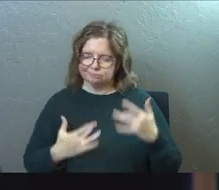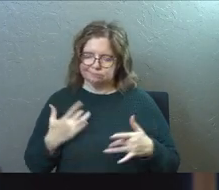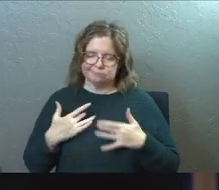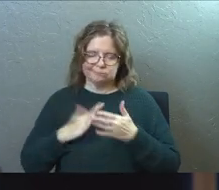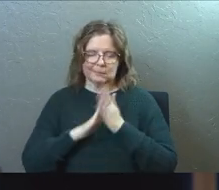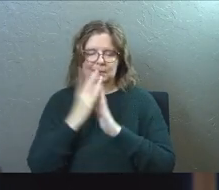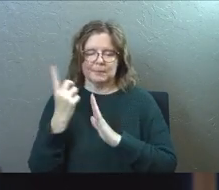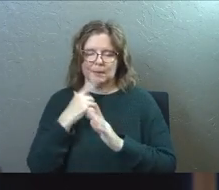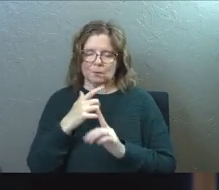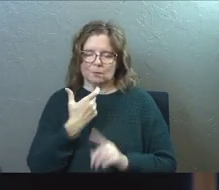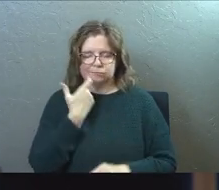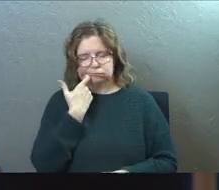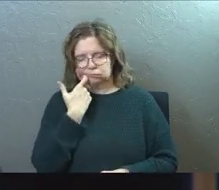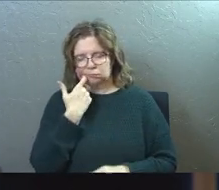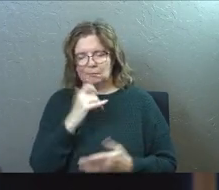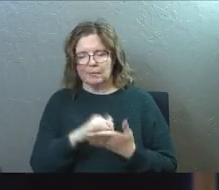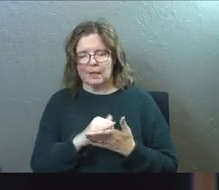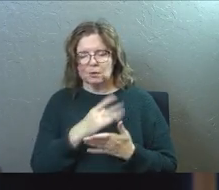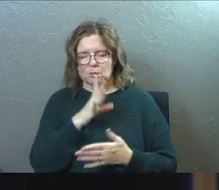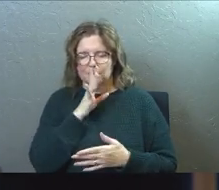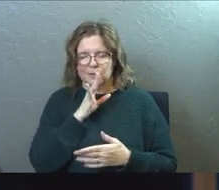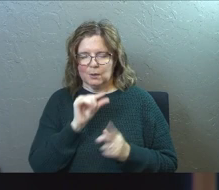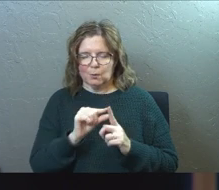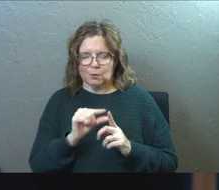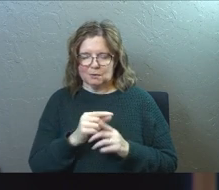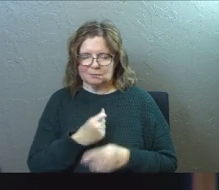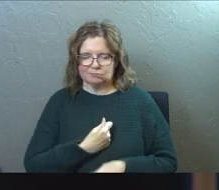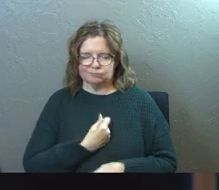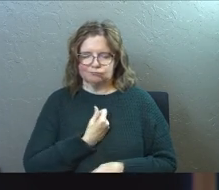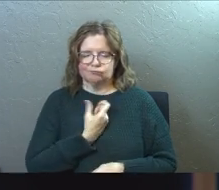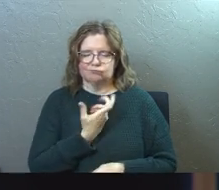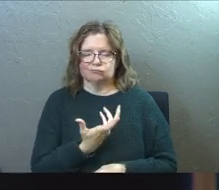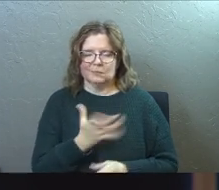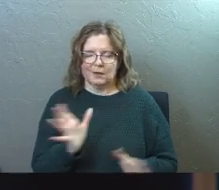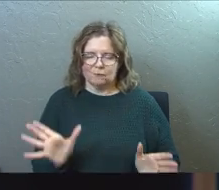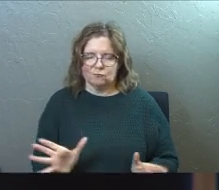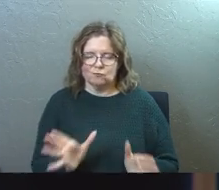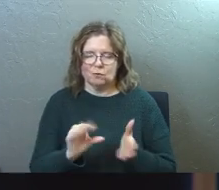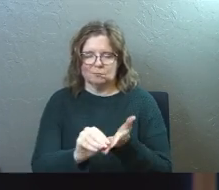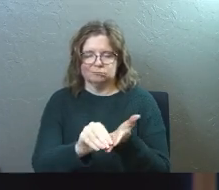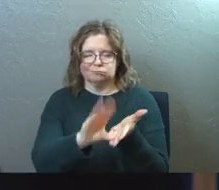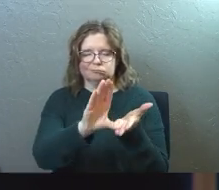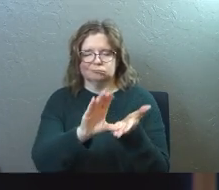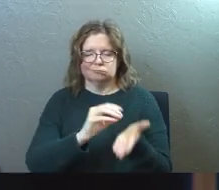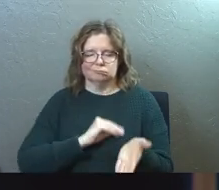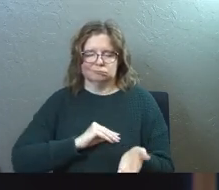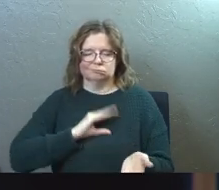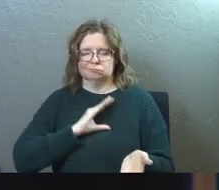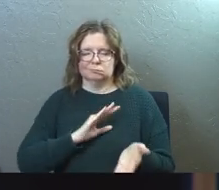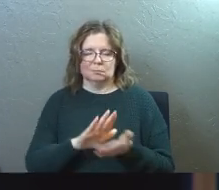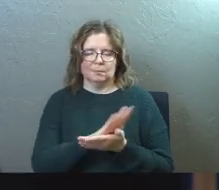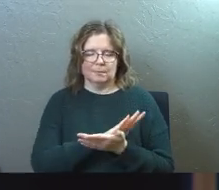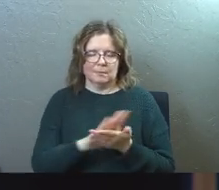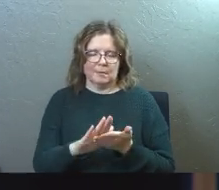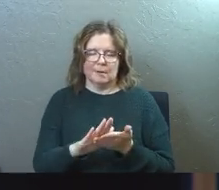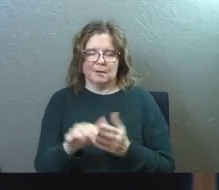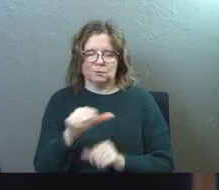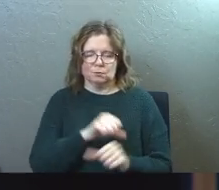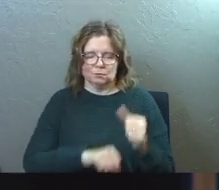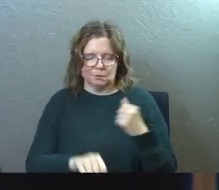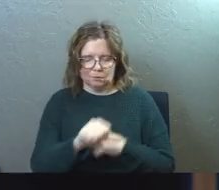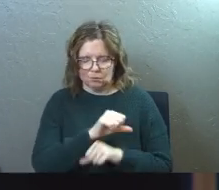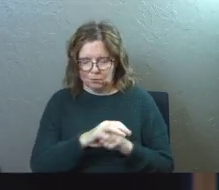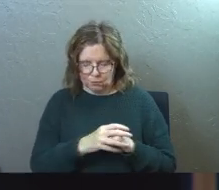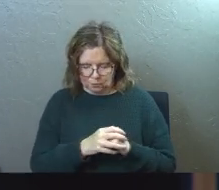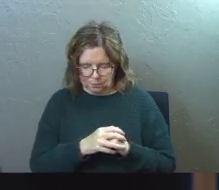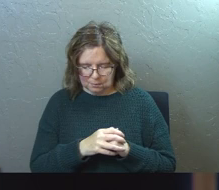Let it become something that we're addicted to, that is to speak words of life, God, to encourage each other, to love one another, to be kind and gracious toward one